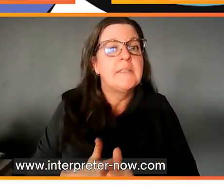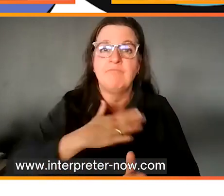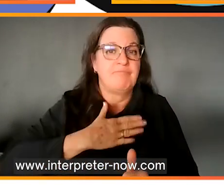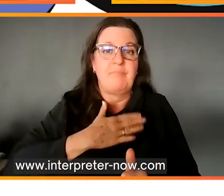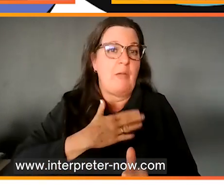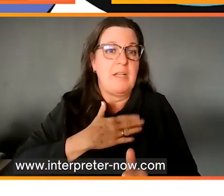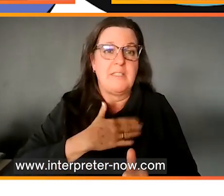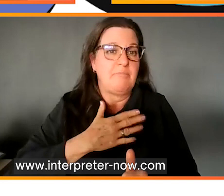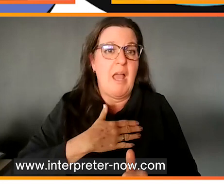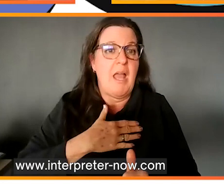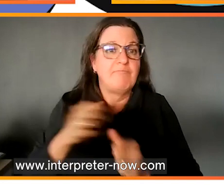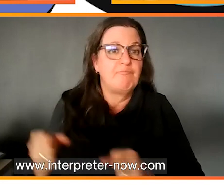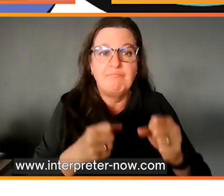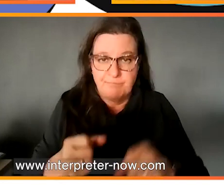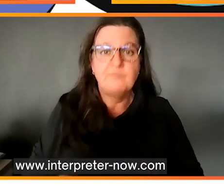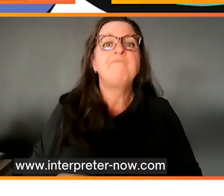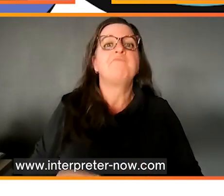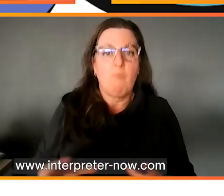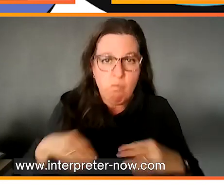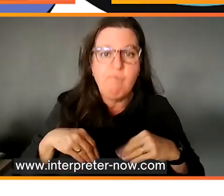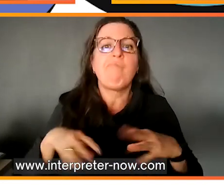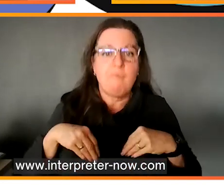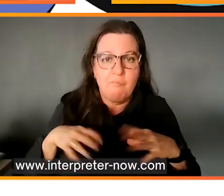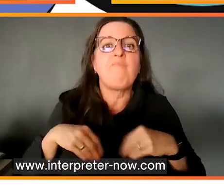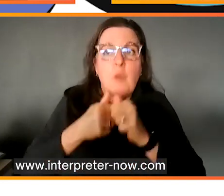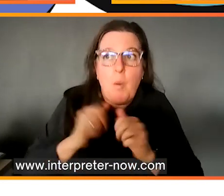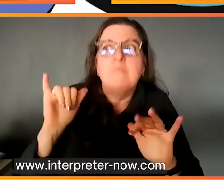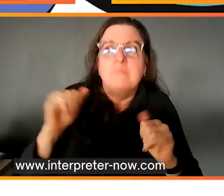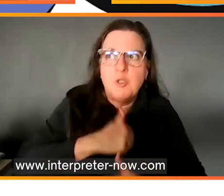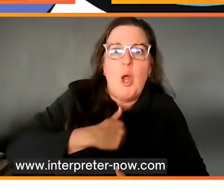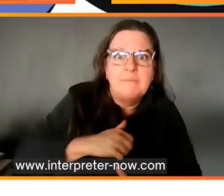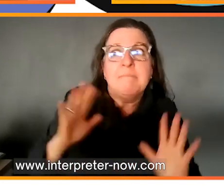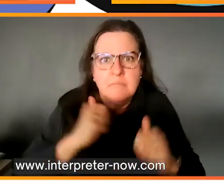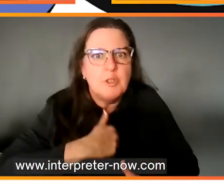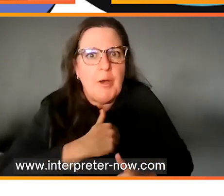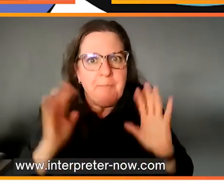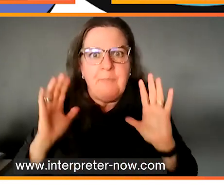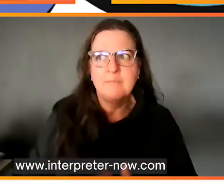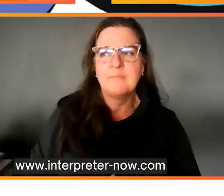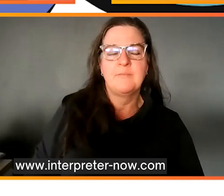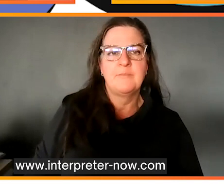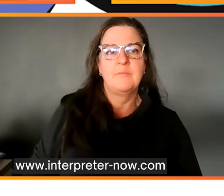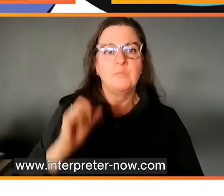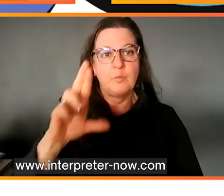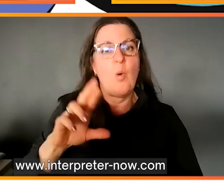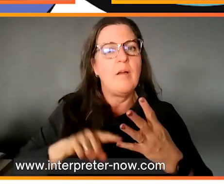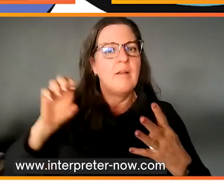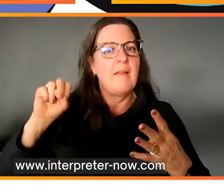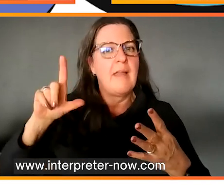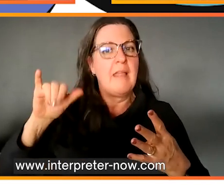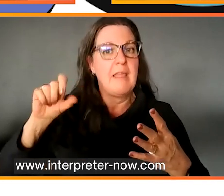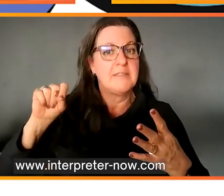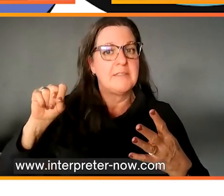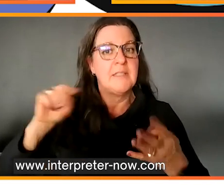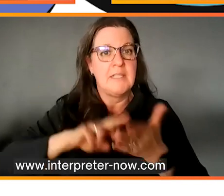those who are going through this with some of their own plays, their own moves, their own responses.